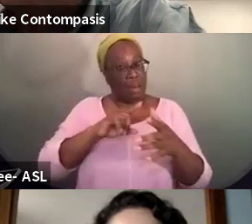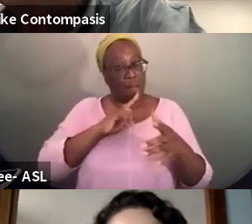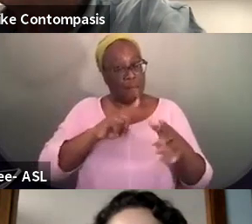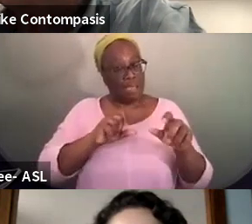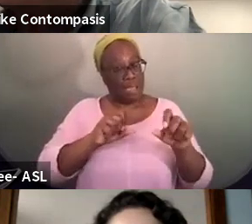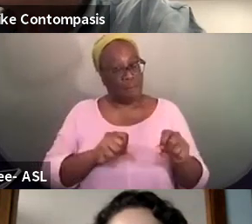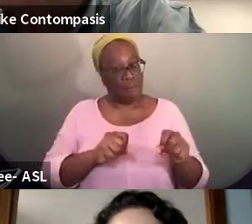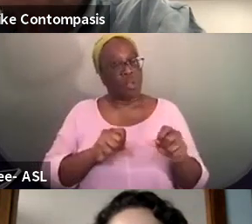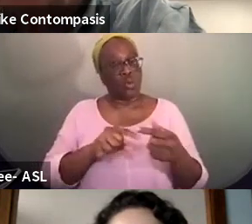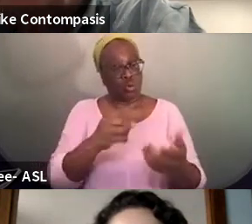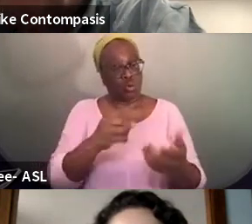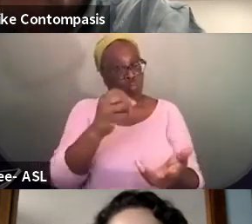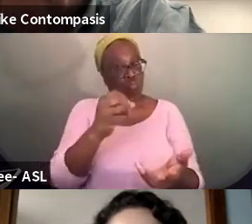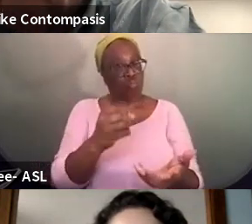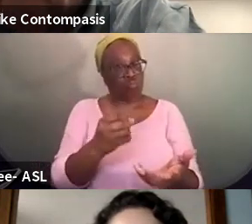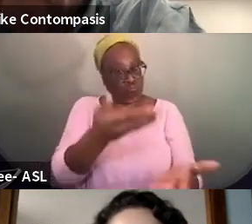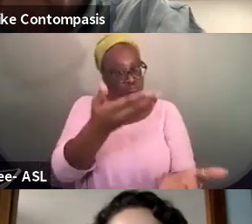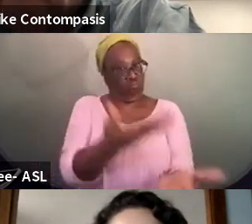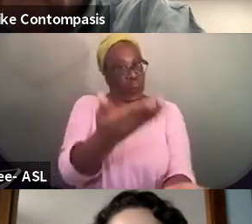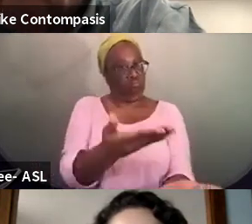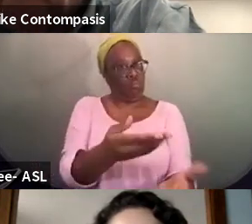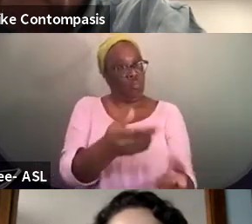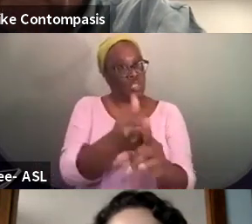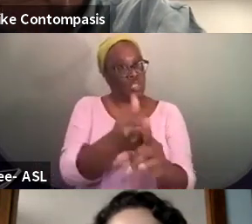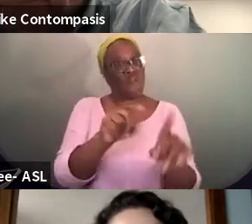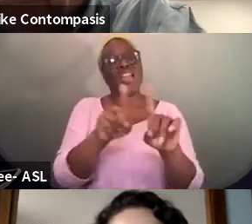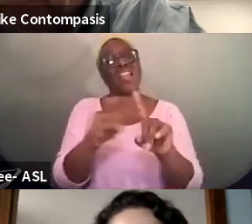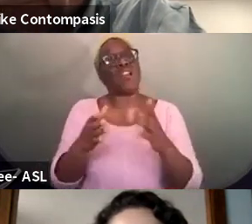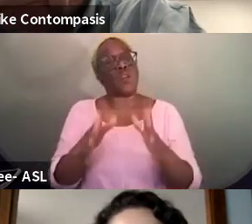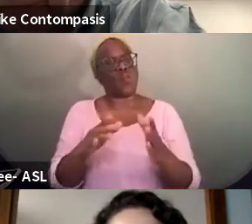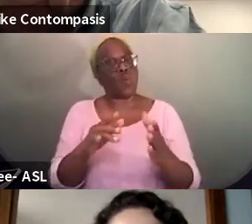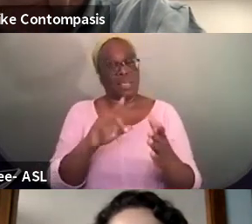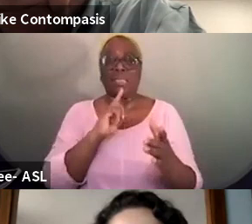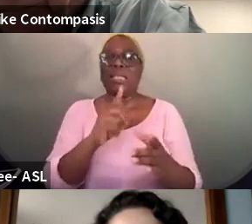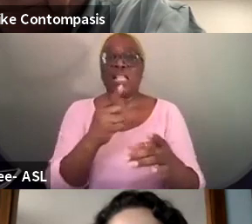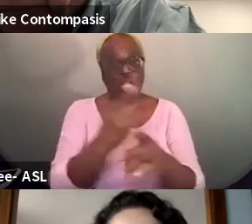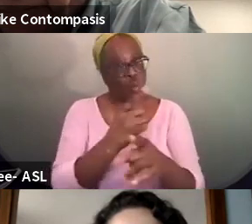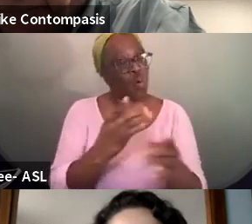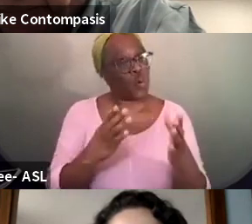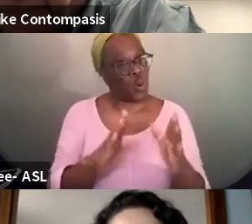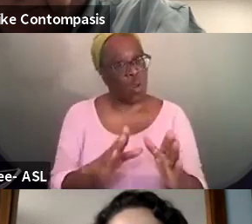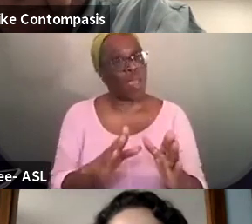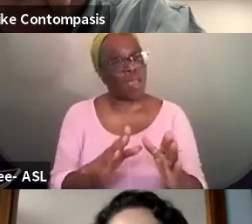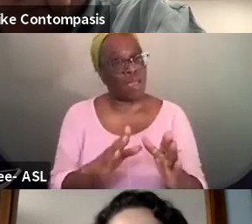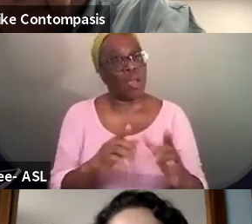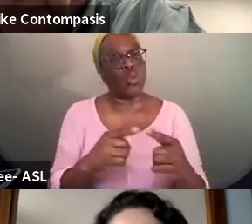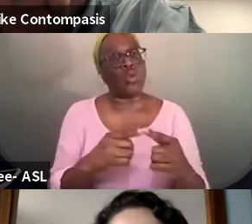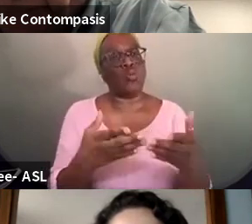yourself in different forms would be an appropriate way to widen the